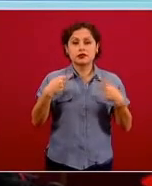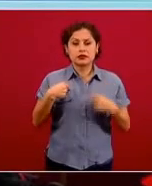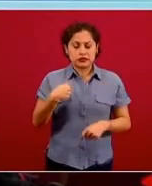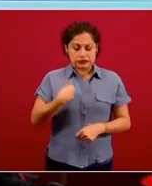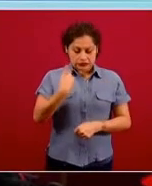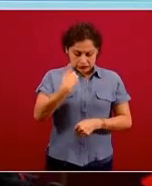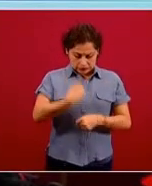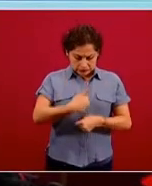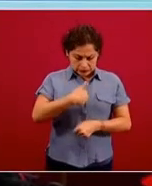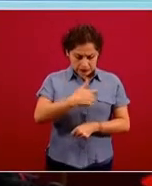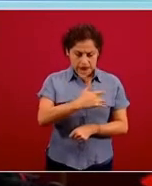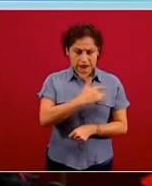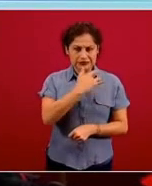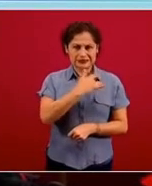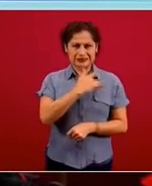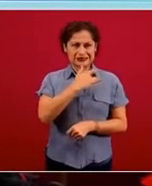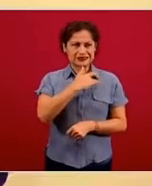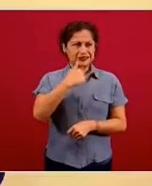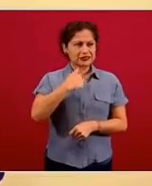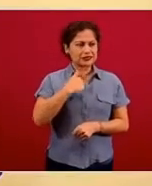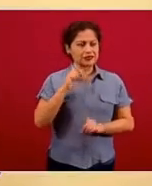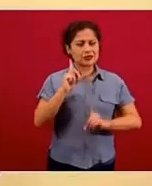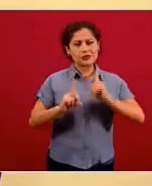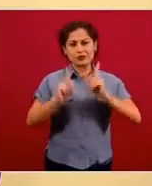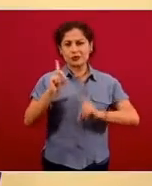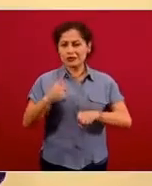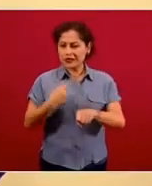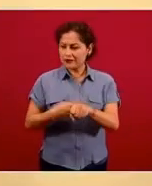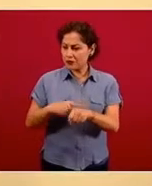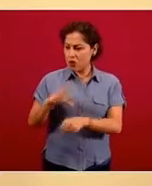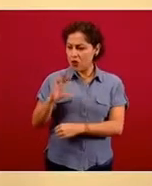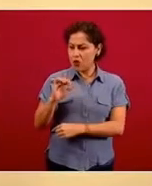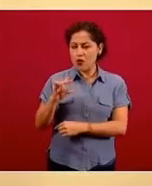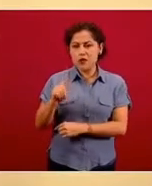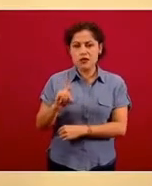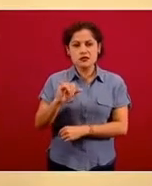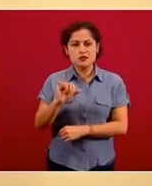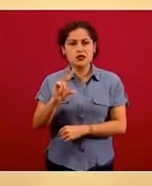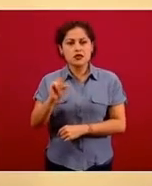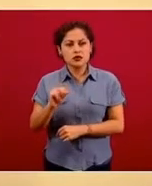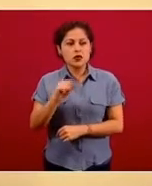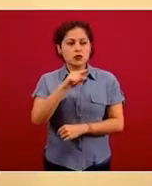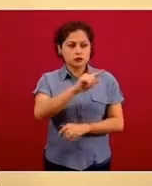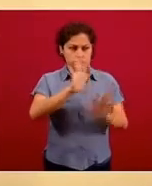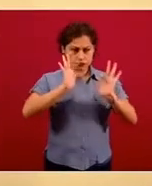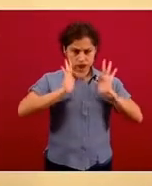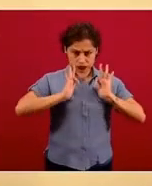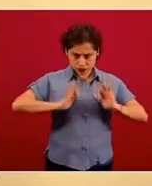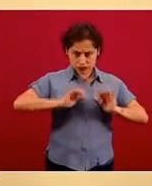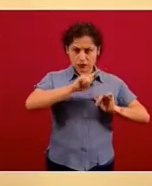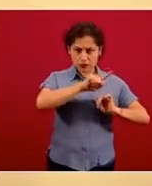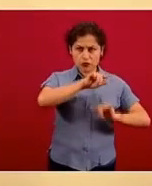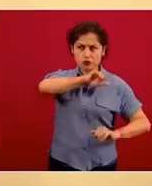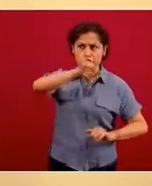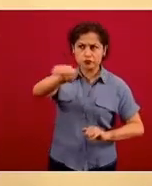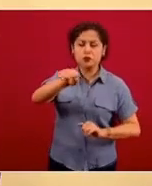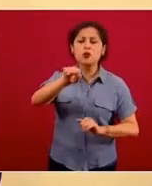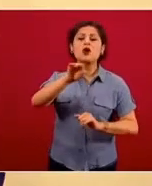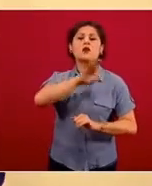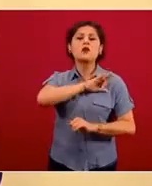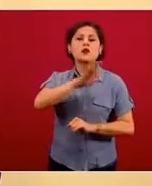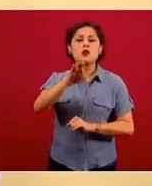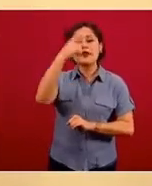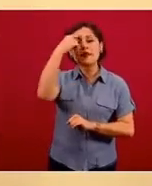admission. And the important thing to emphasize about this is that all of